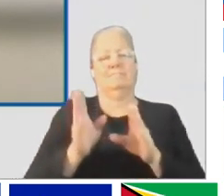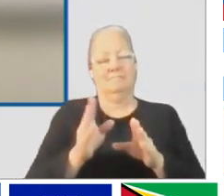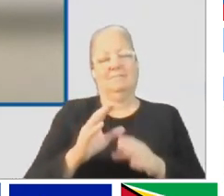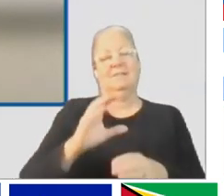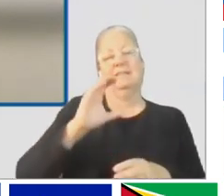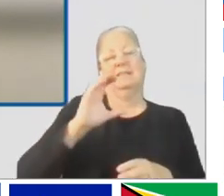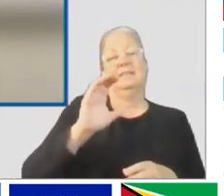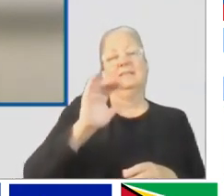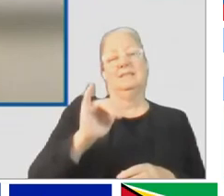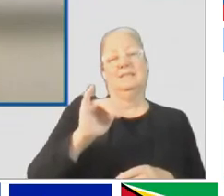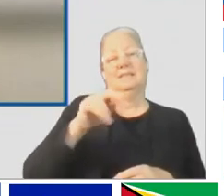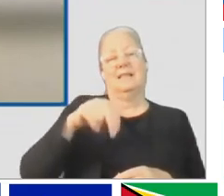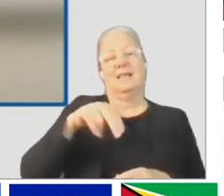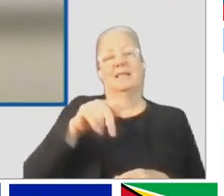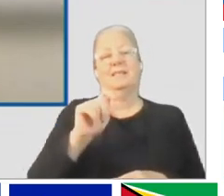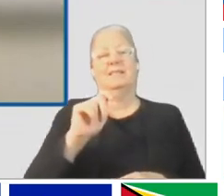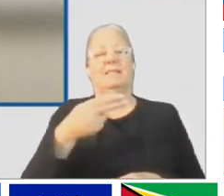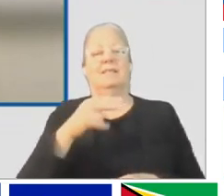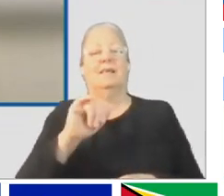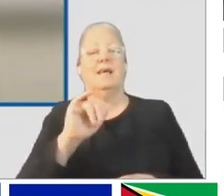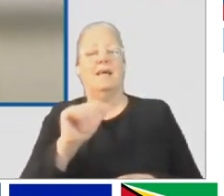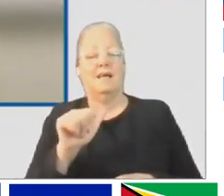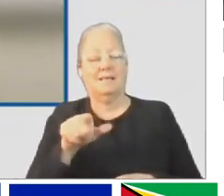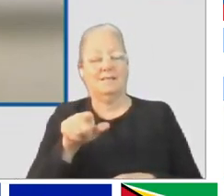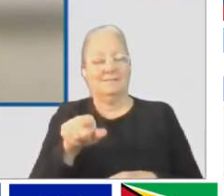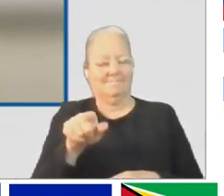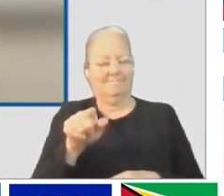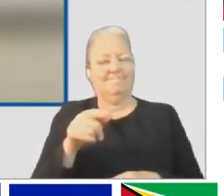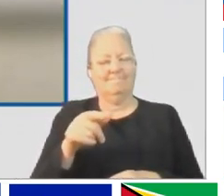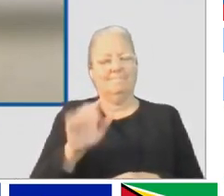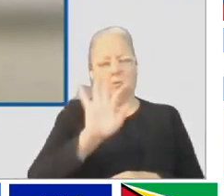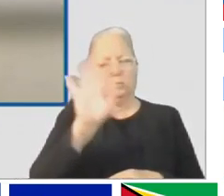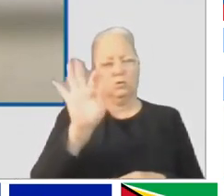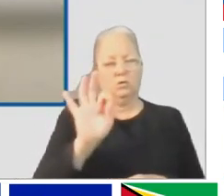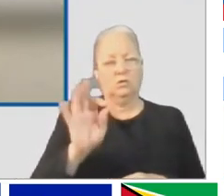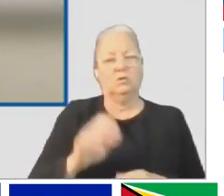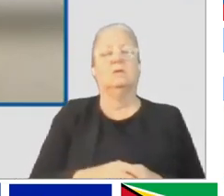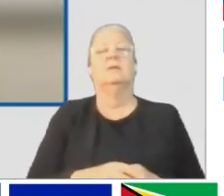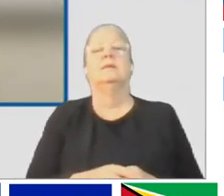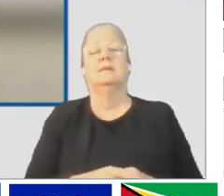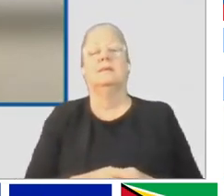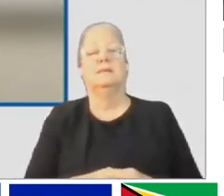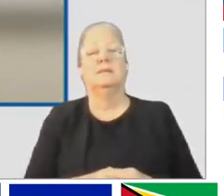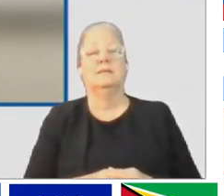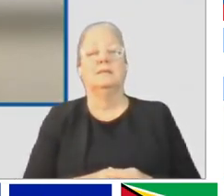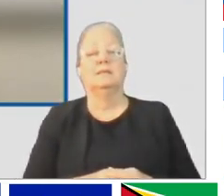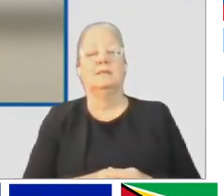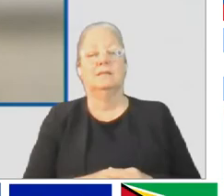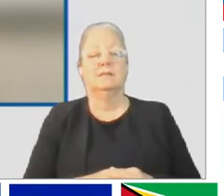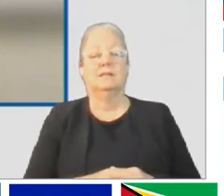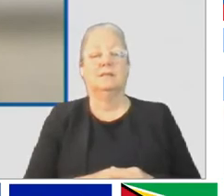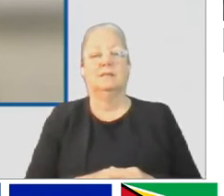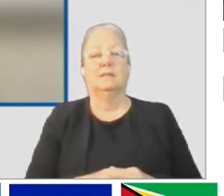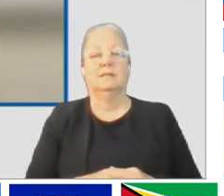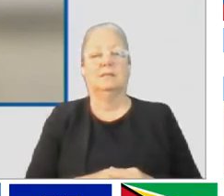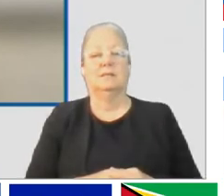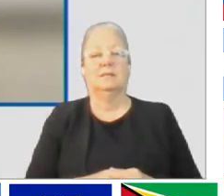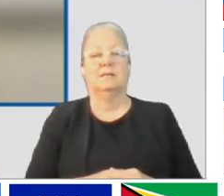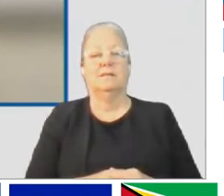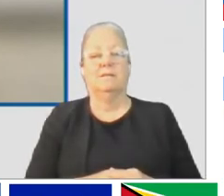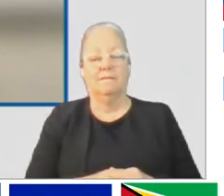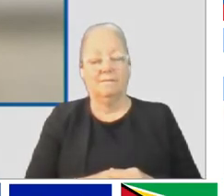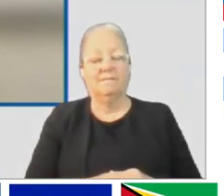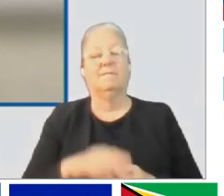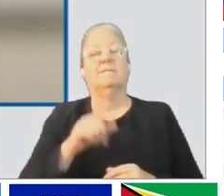the current increase and frequency in hydrometeorological hazards, and given the seismic activities that have been occurring